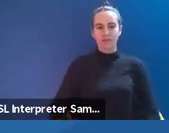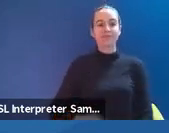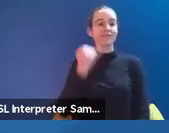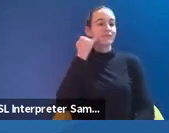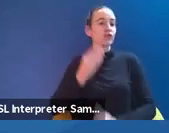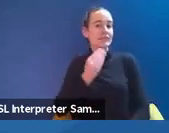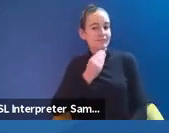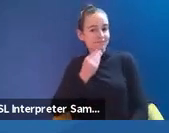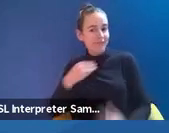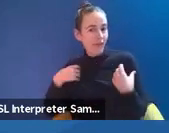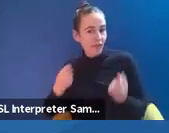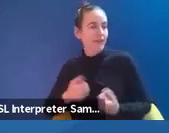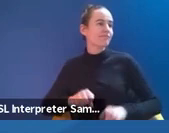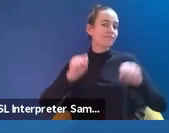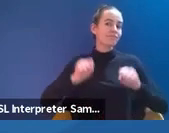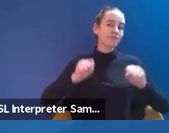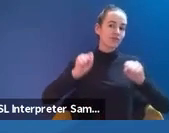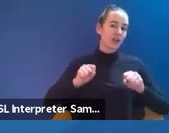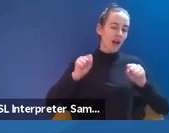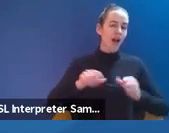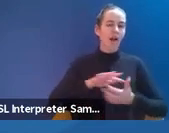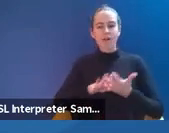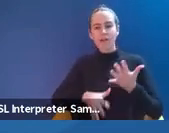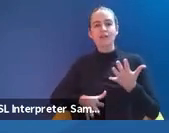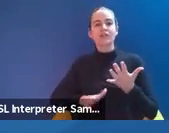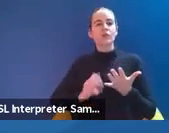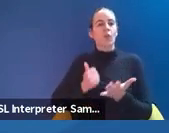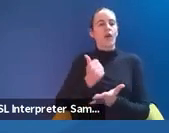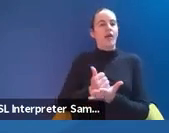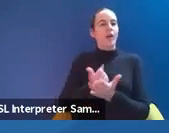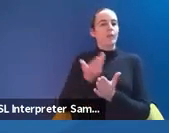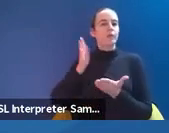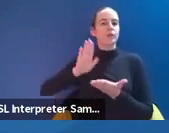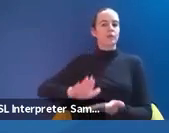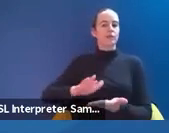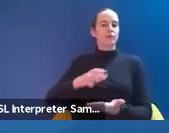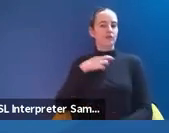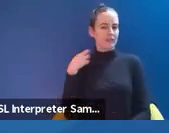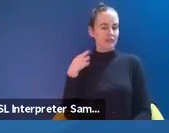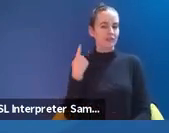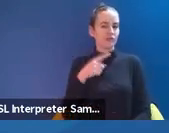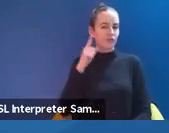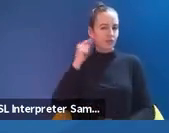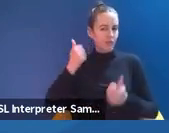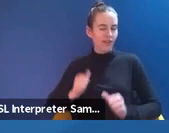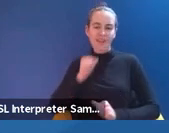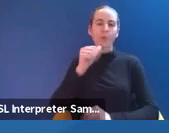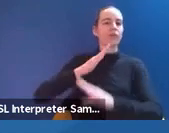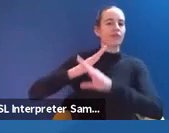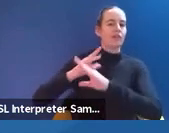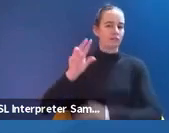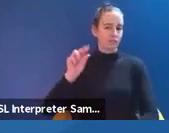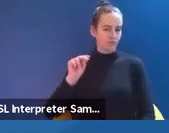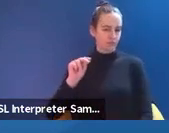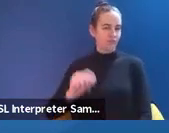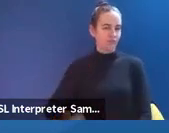healthy, that exercises, these things can help contribute to reducing some risk and odds of hearing loss. They're not going to prevent hearing loss completely, because a